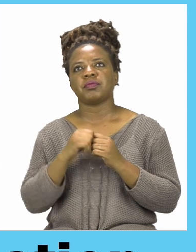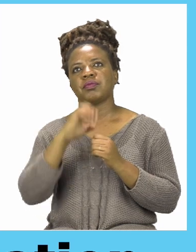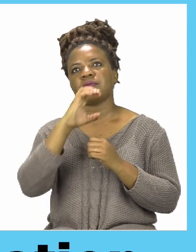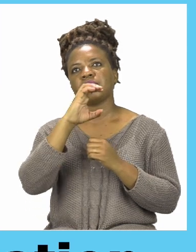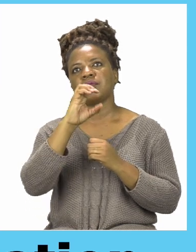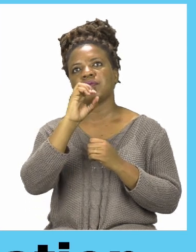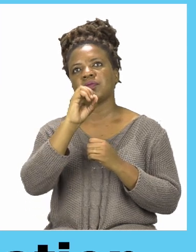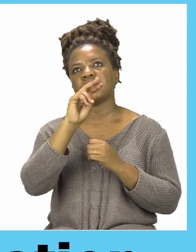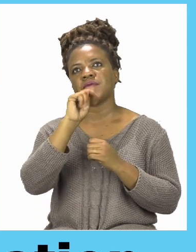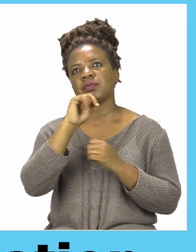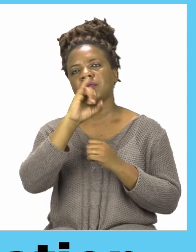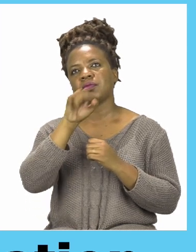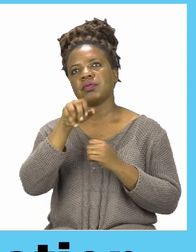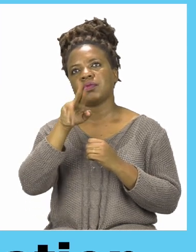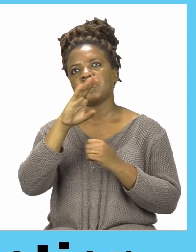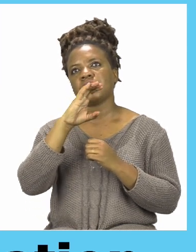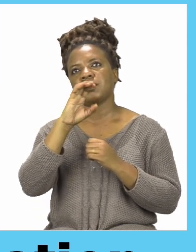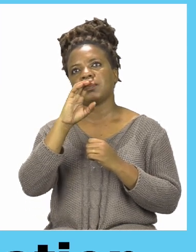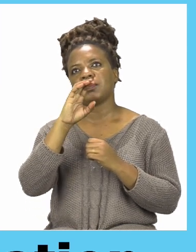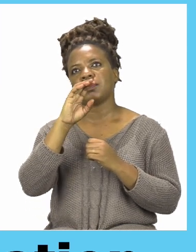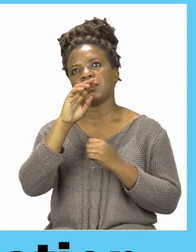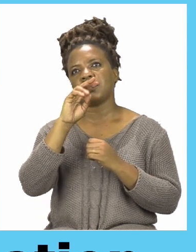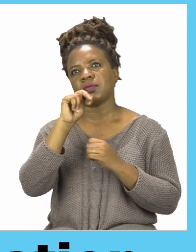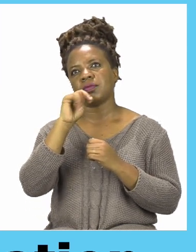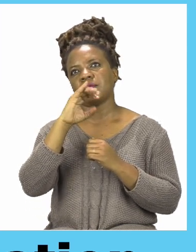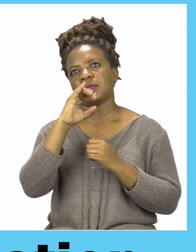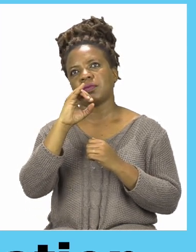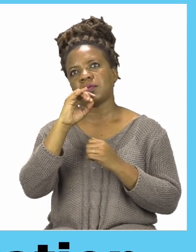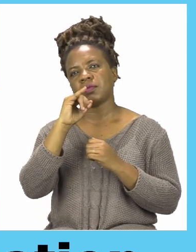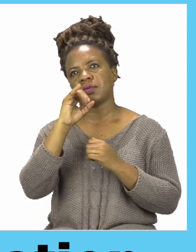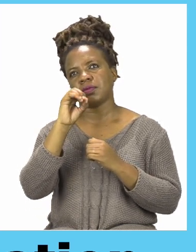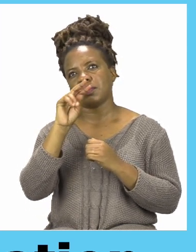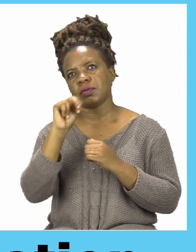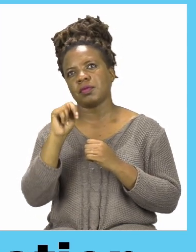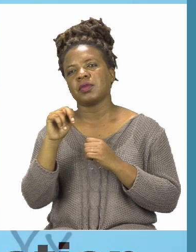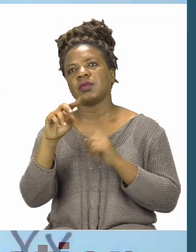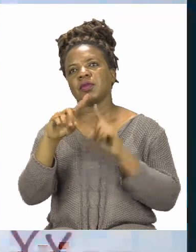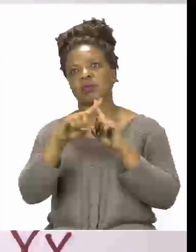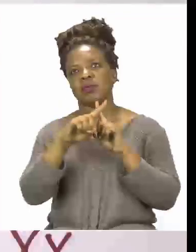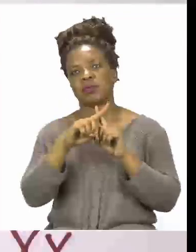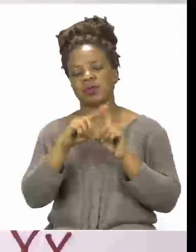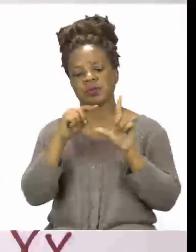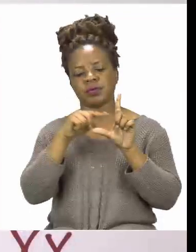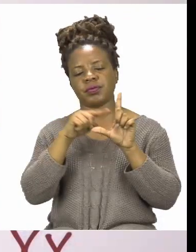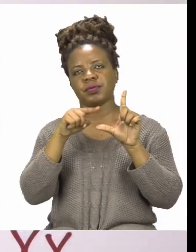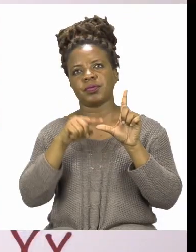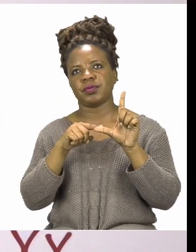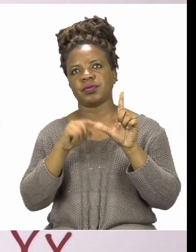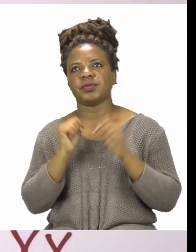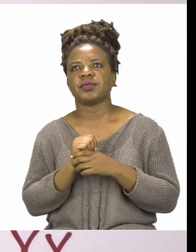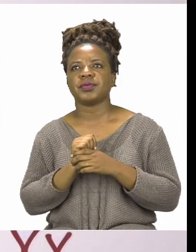conjunctions, multiplication, and angles.